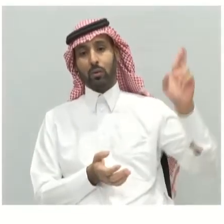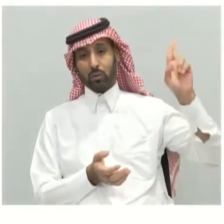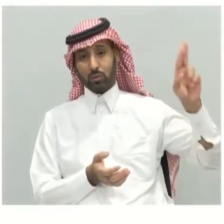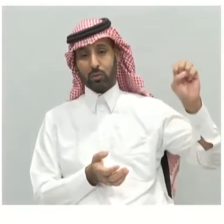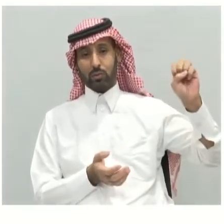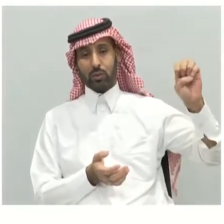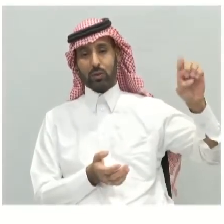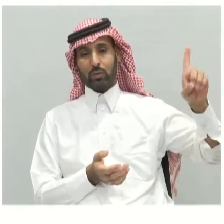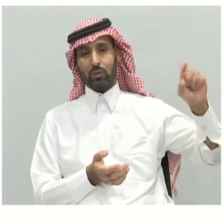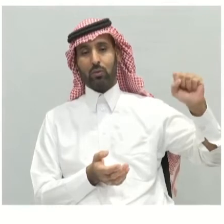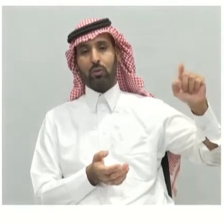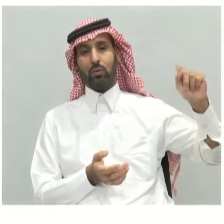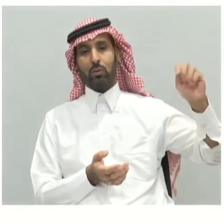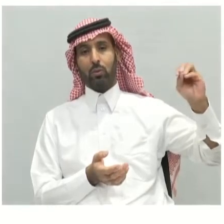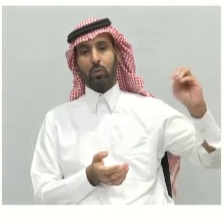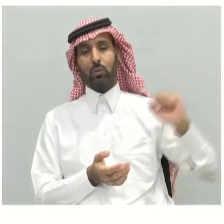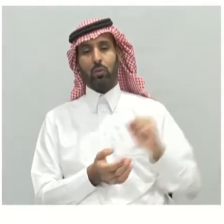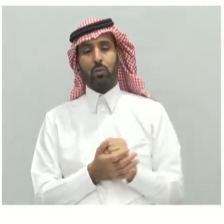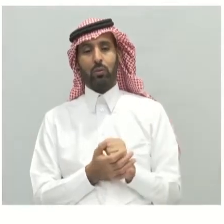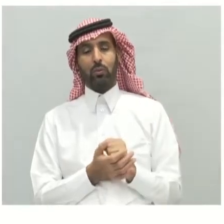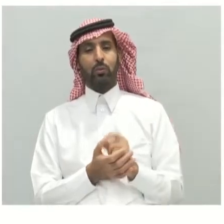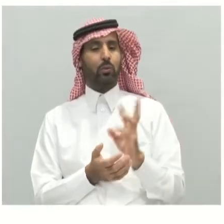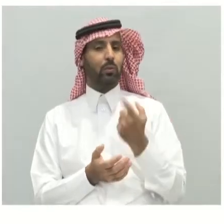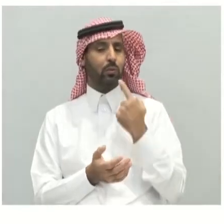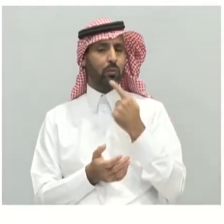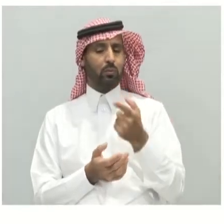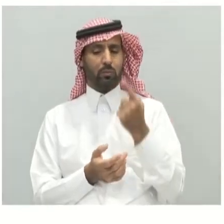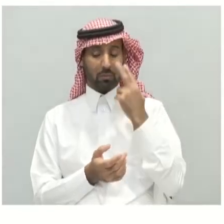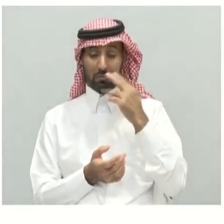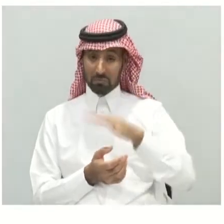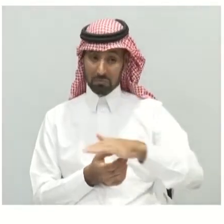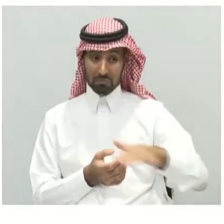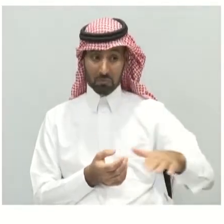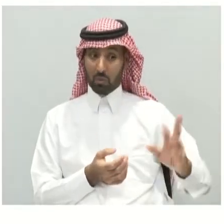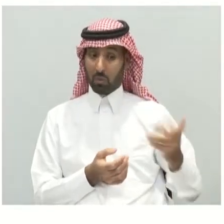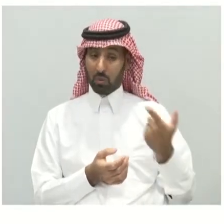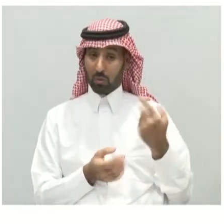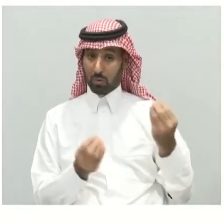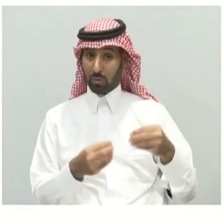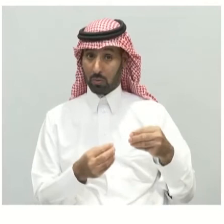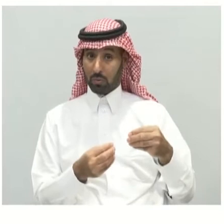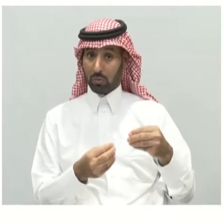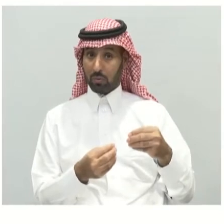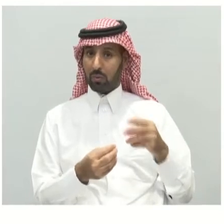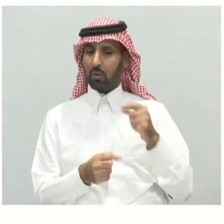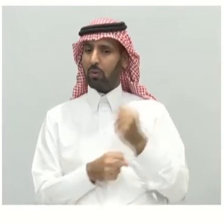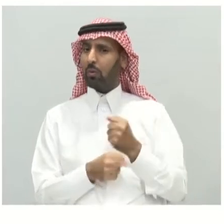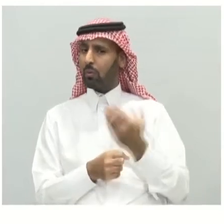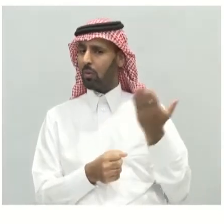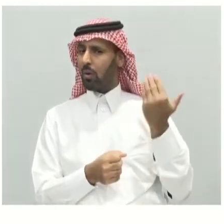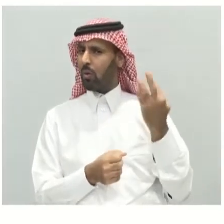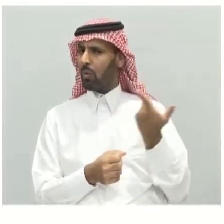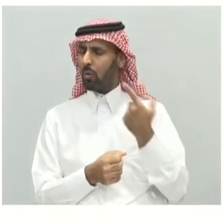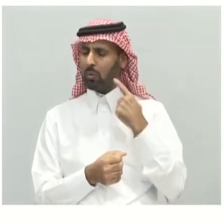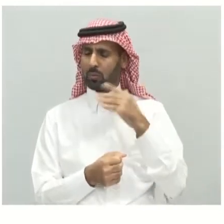What did you used to do when you were a child? Tell me, what did you used to do when you were